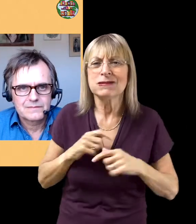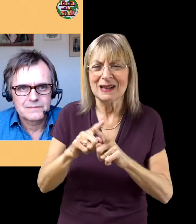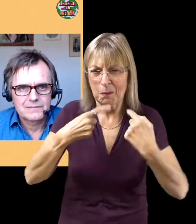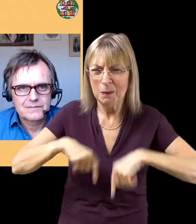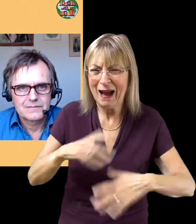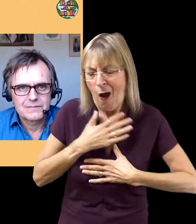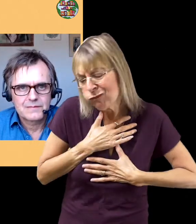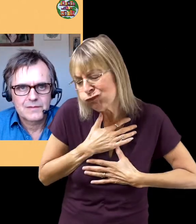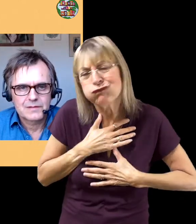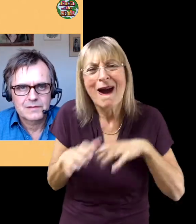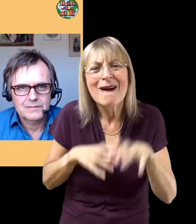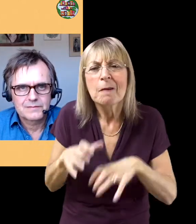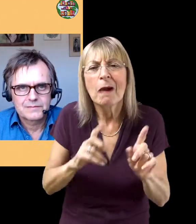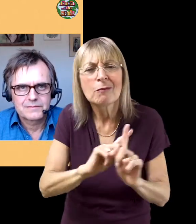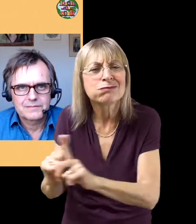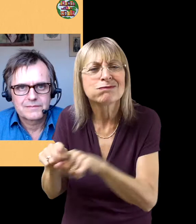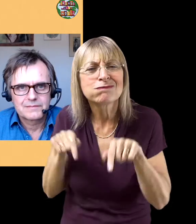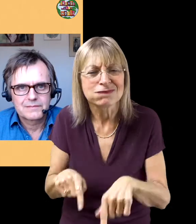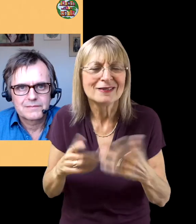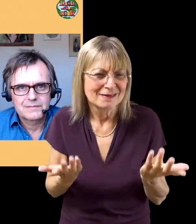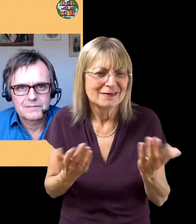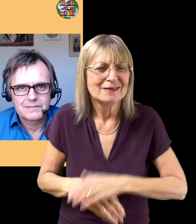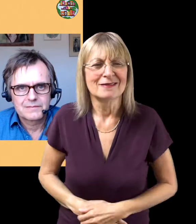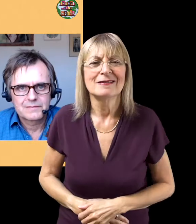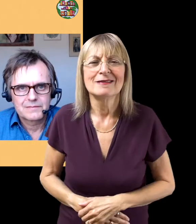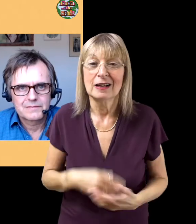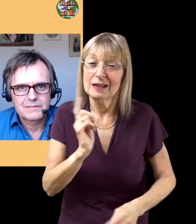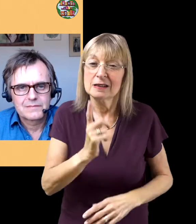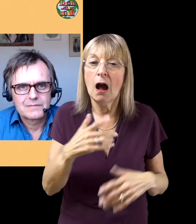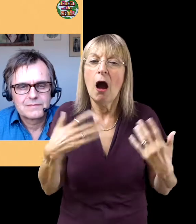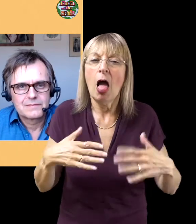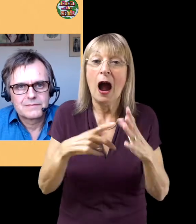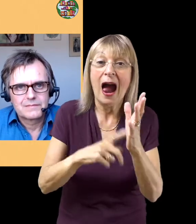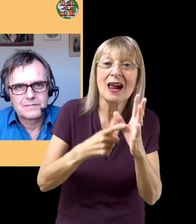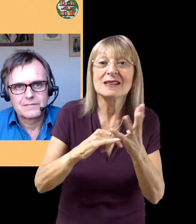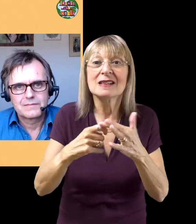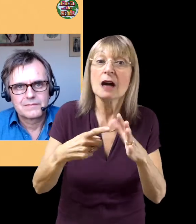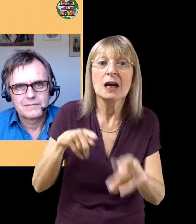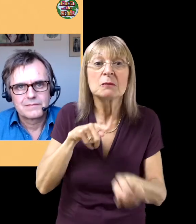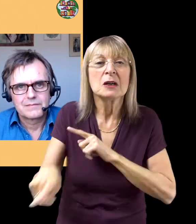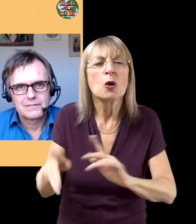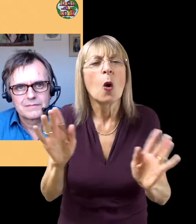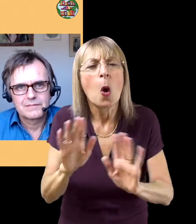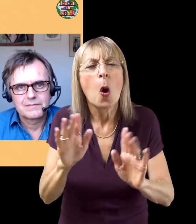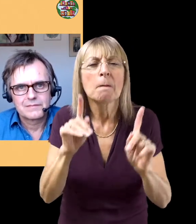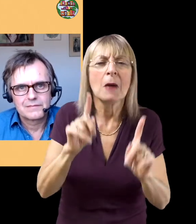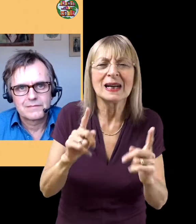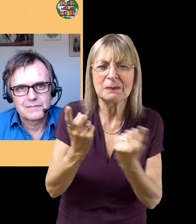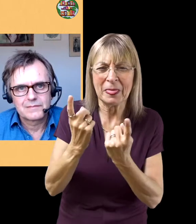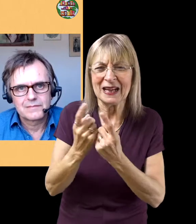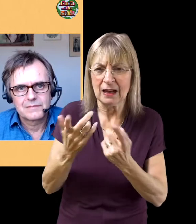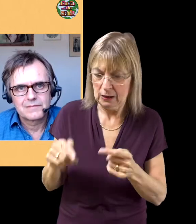how, you know, unconditional affection we get from animals and how we love animals. Maybe it's not just about Alaska being special. Maybe there is